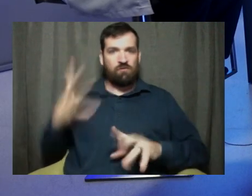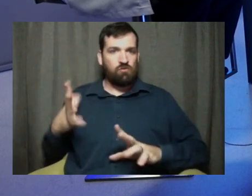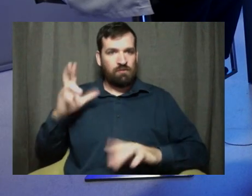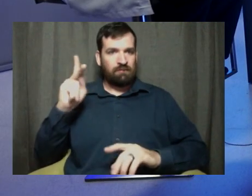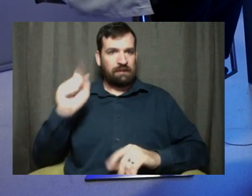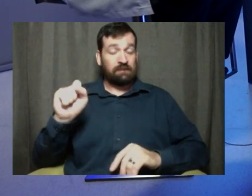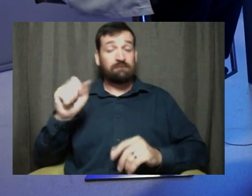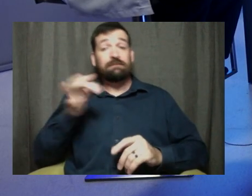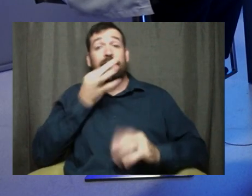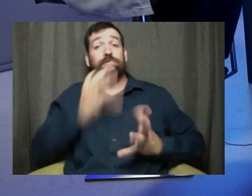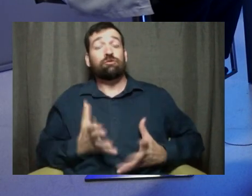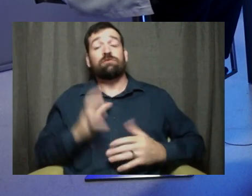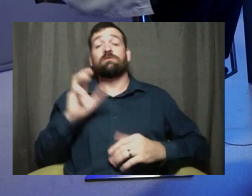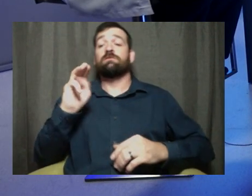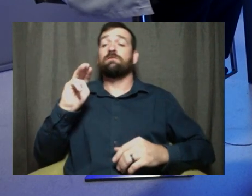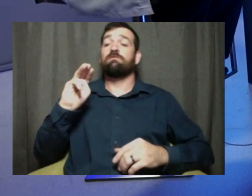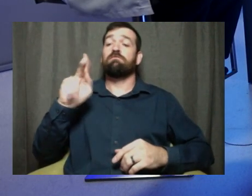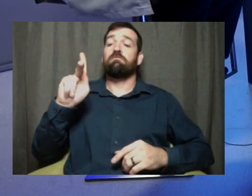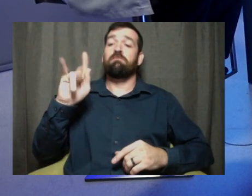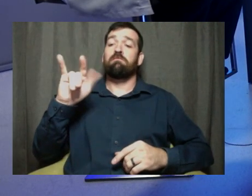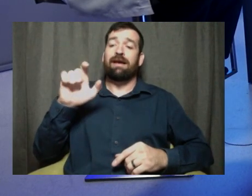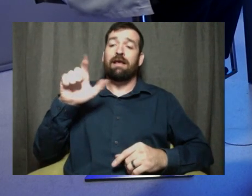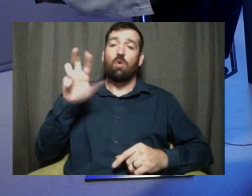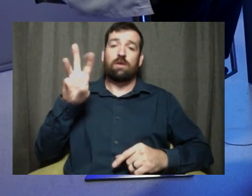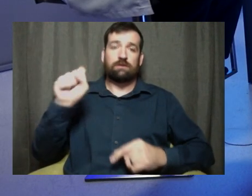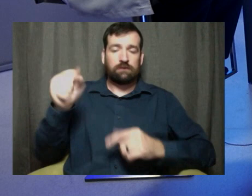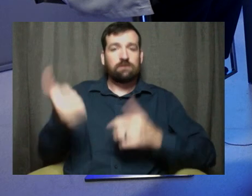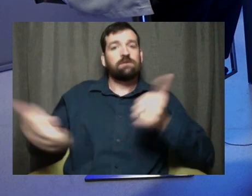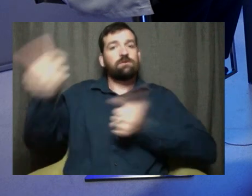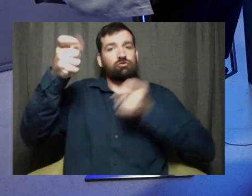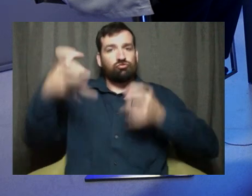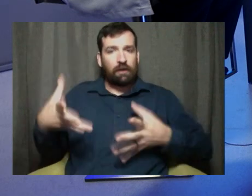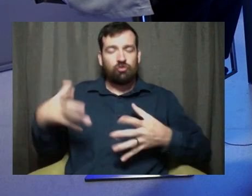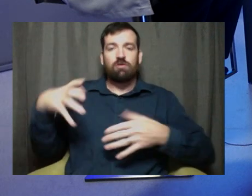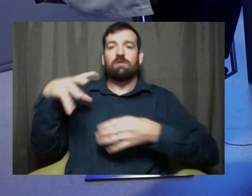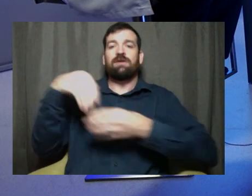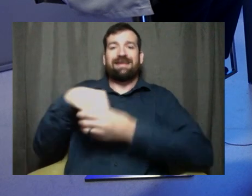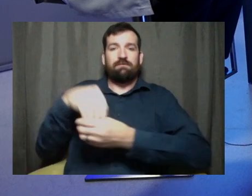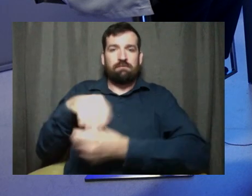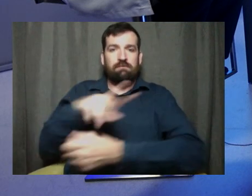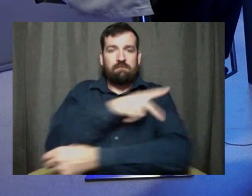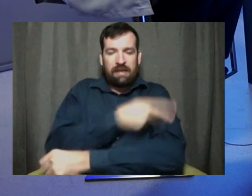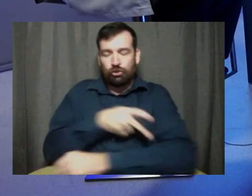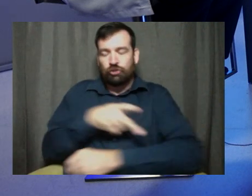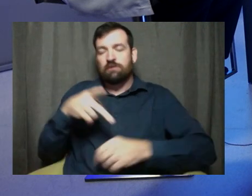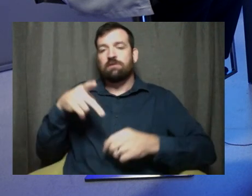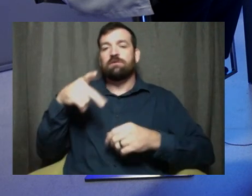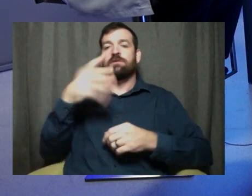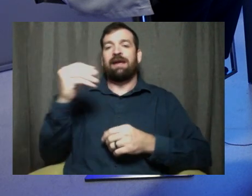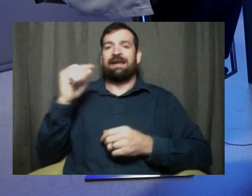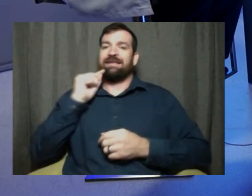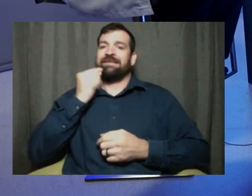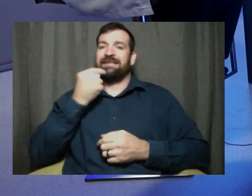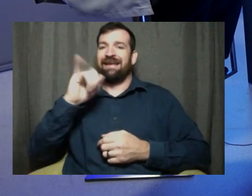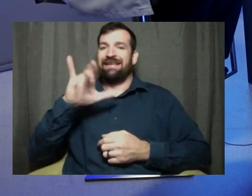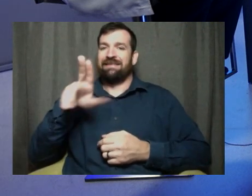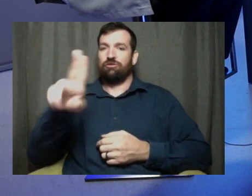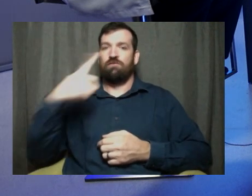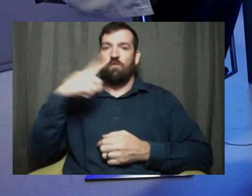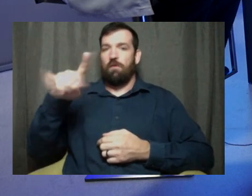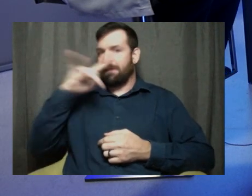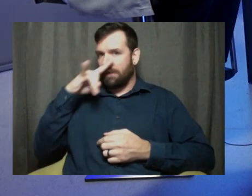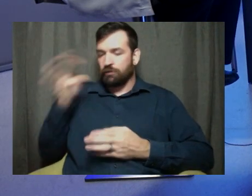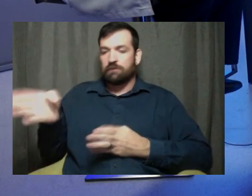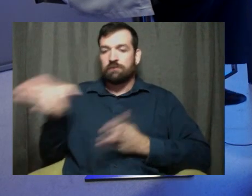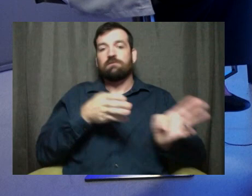today include Dr. Mike Lewis, medical director of the pediatric inpatient and intensive care units here at the health system. You're also